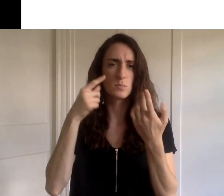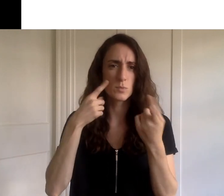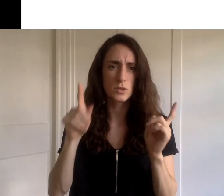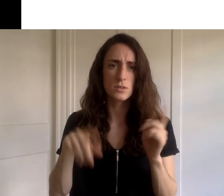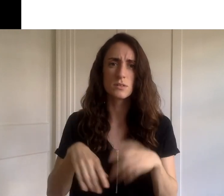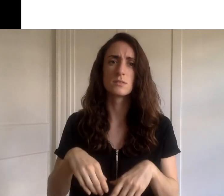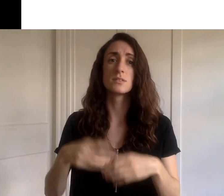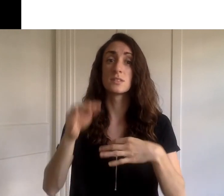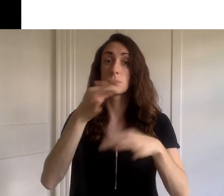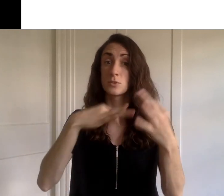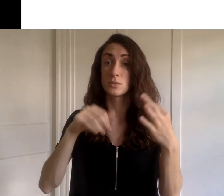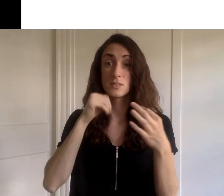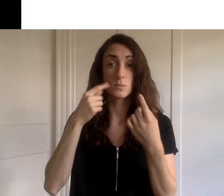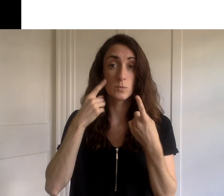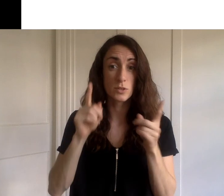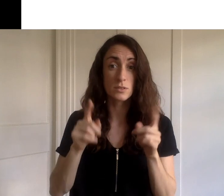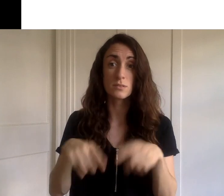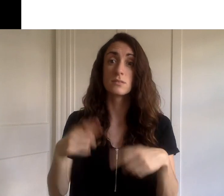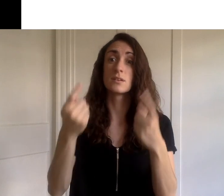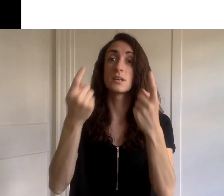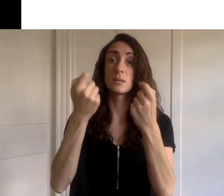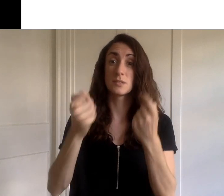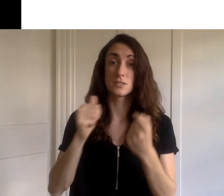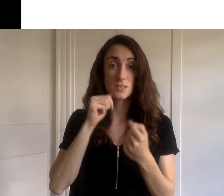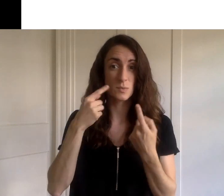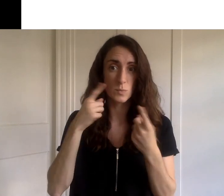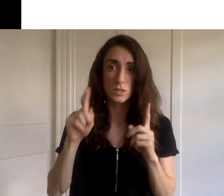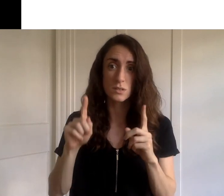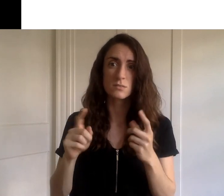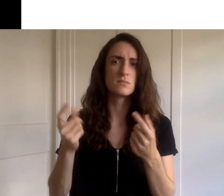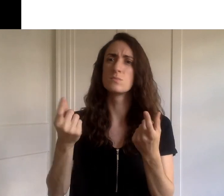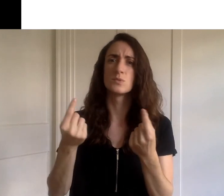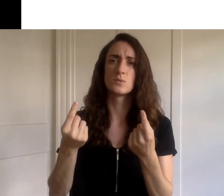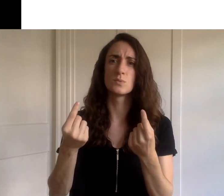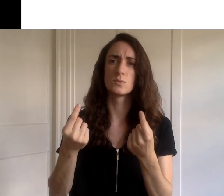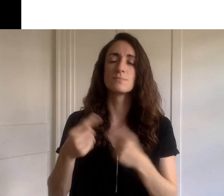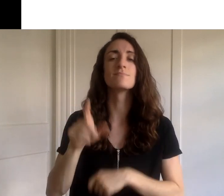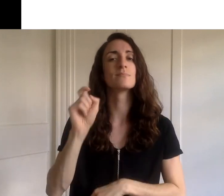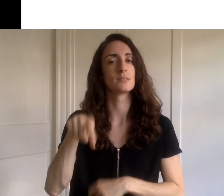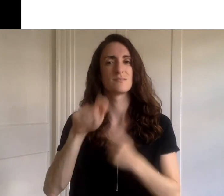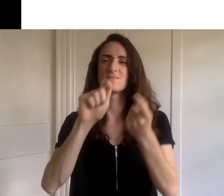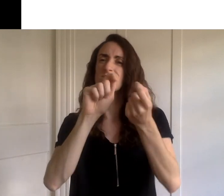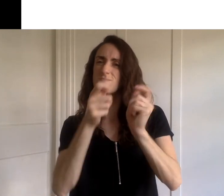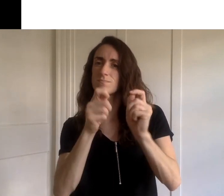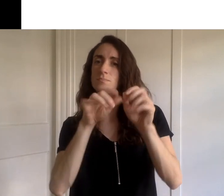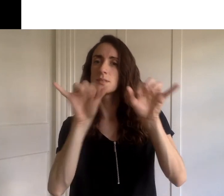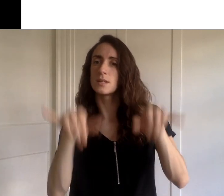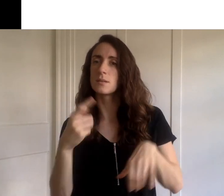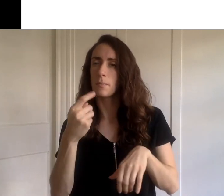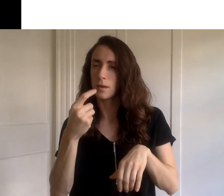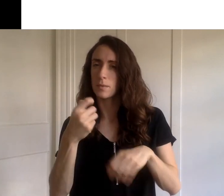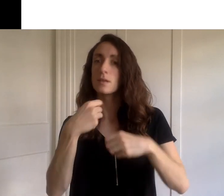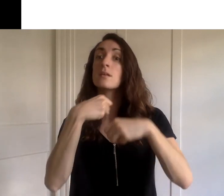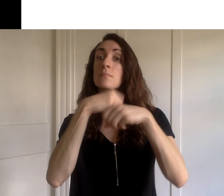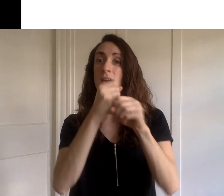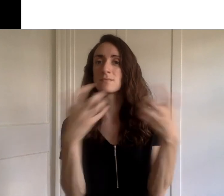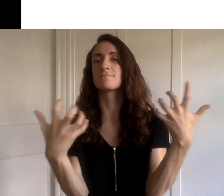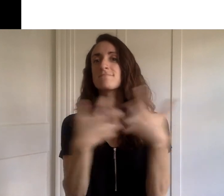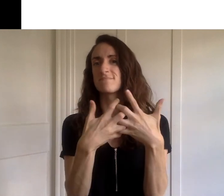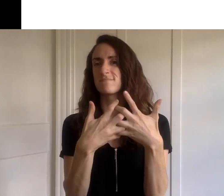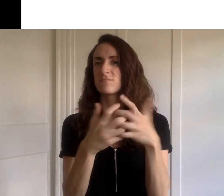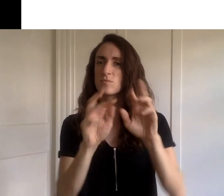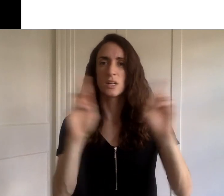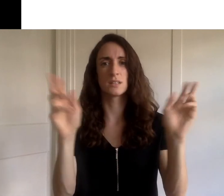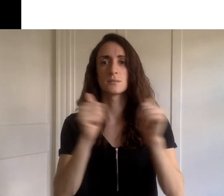for graphing, or the substitution method, or the elimination method, what can we do? Well, we have to tweak the system a little bit to make it a